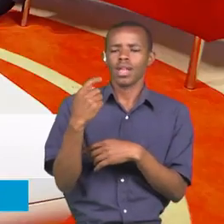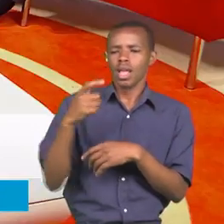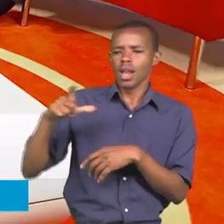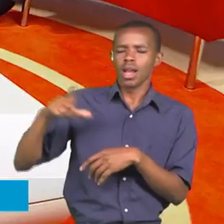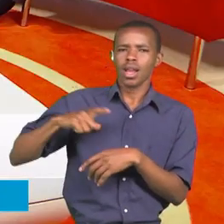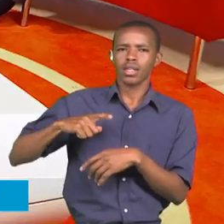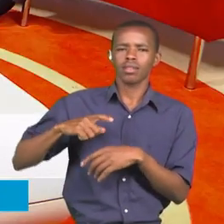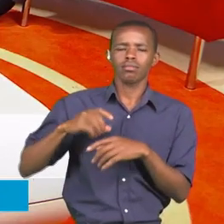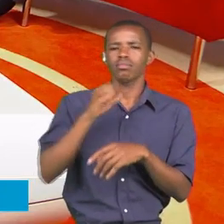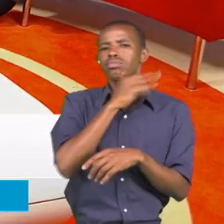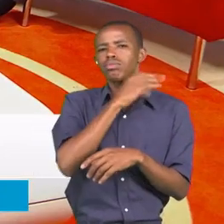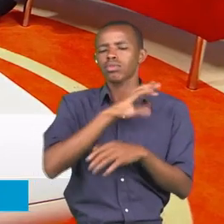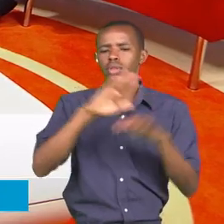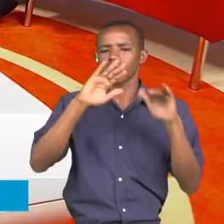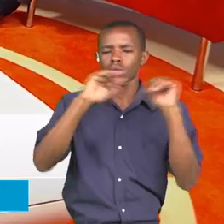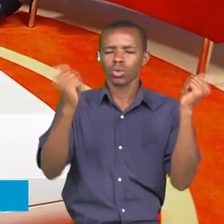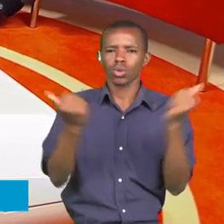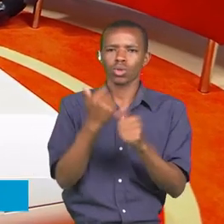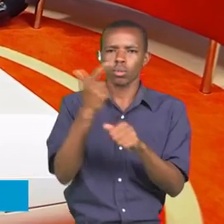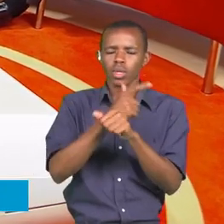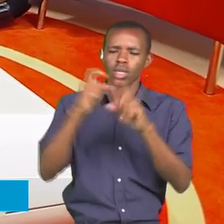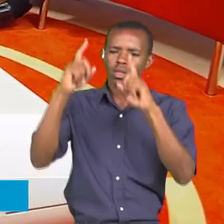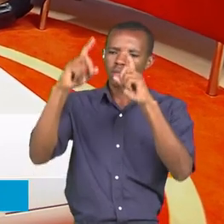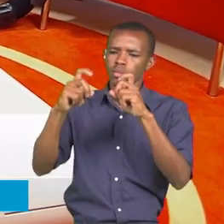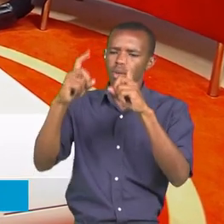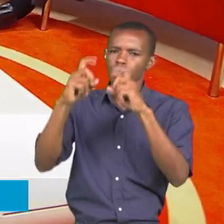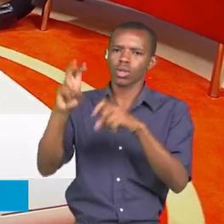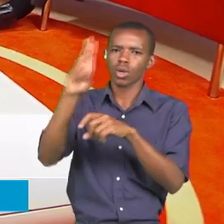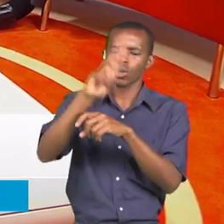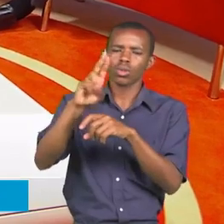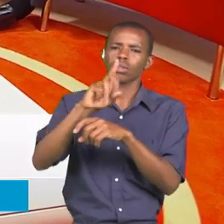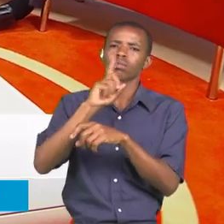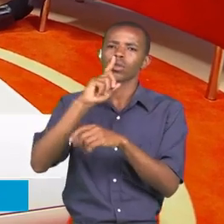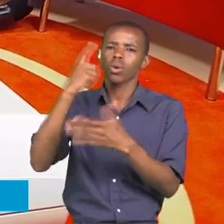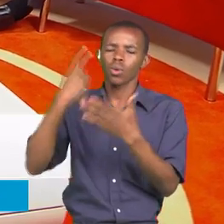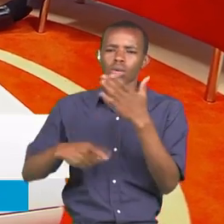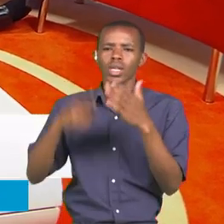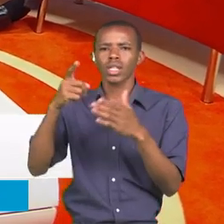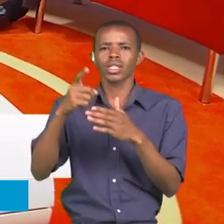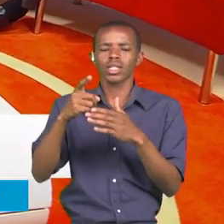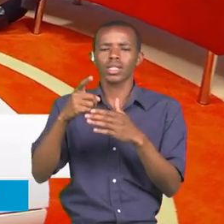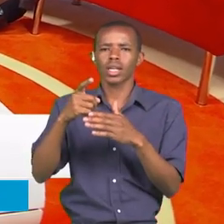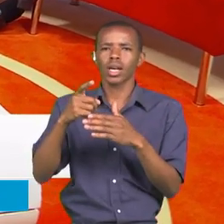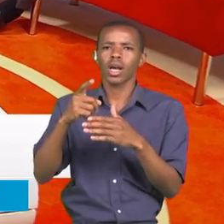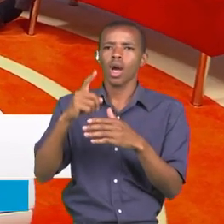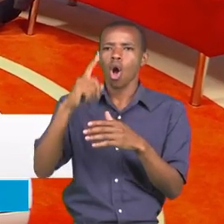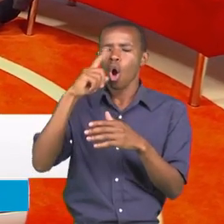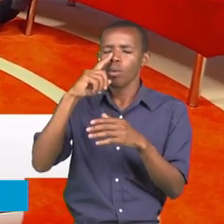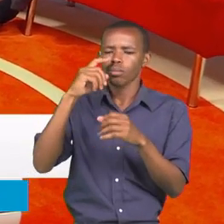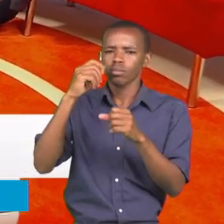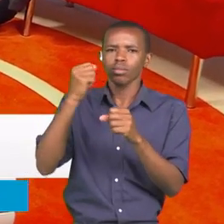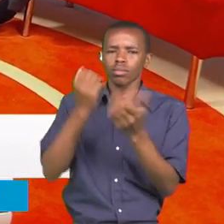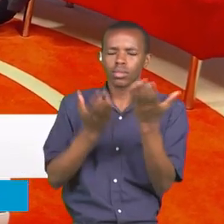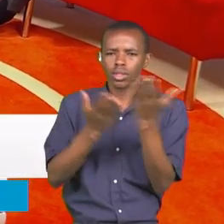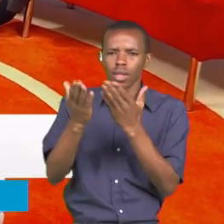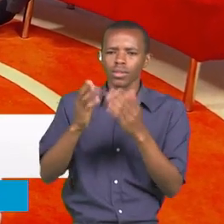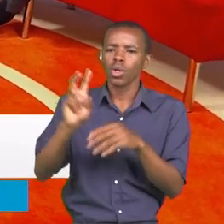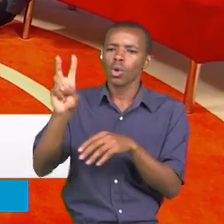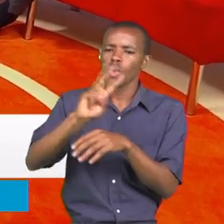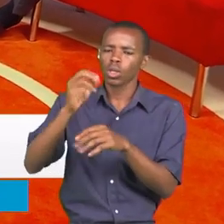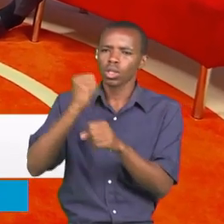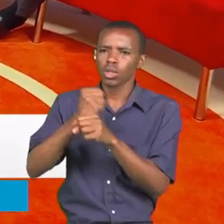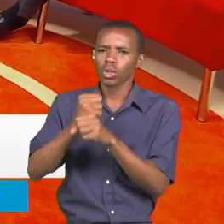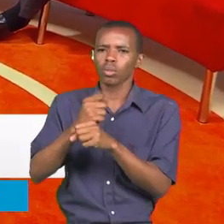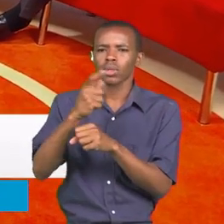complaining on social media about her image being used, like, wanasema yeye ni mboch. anatafuta kazi, and she's